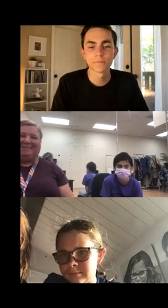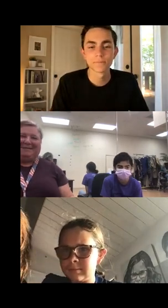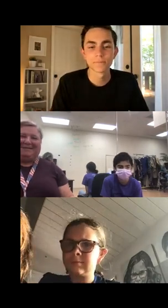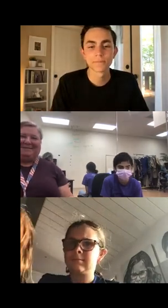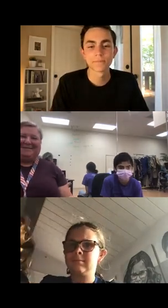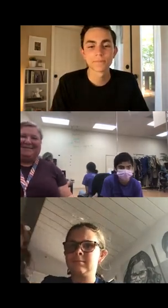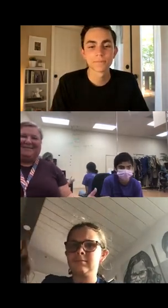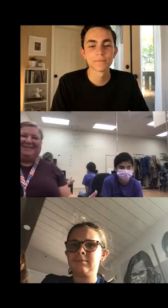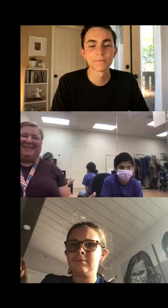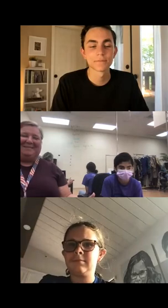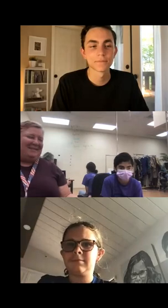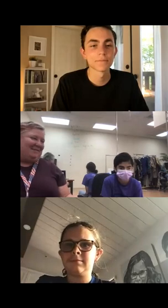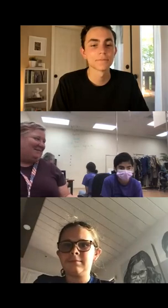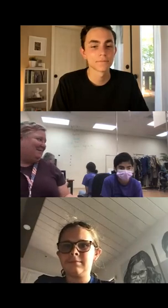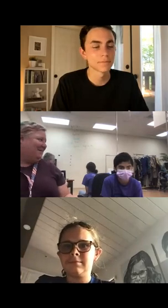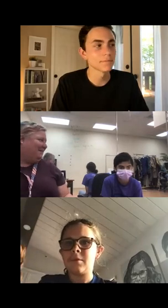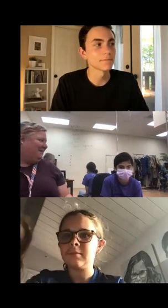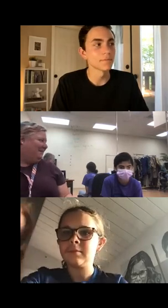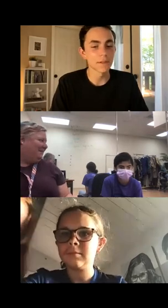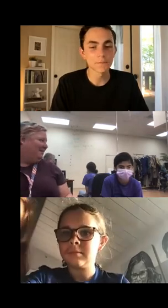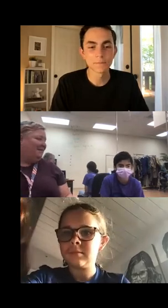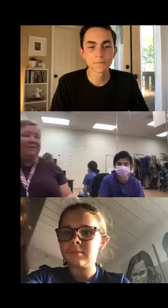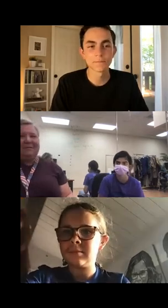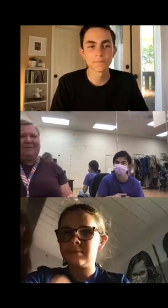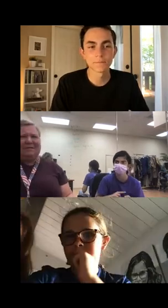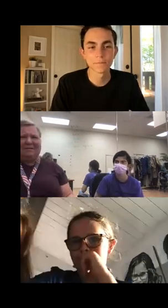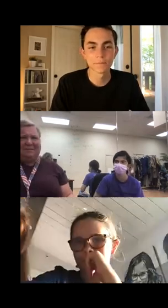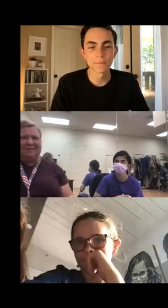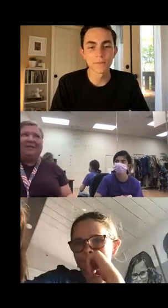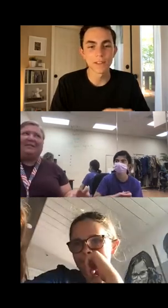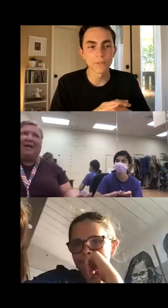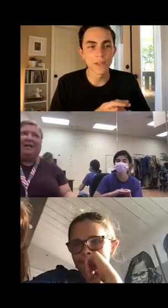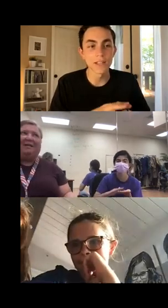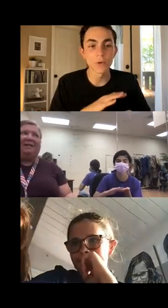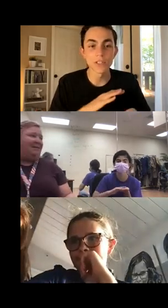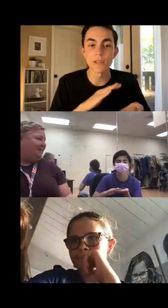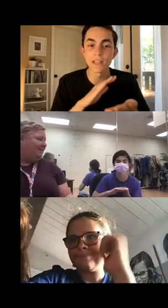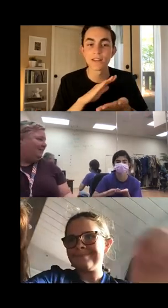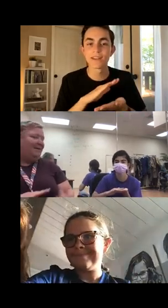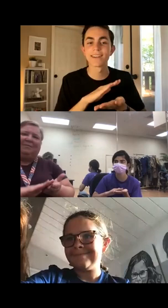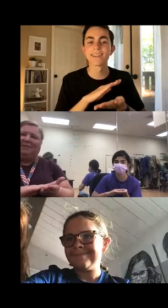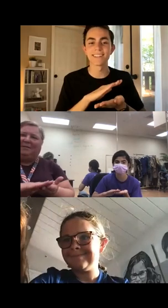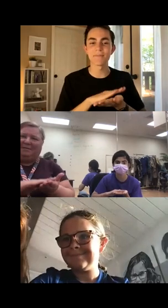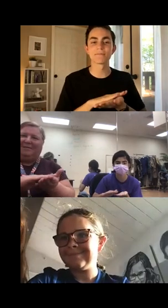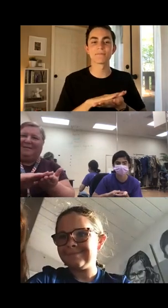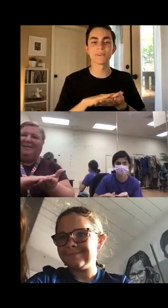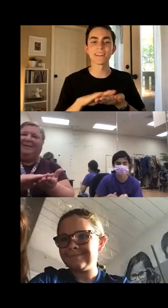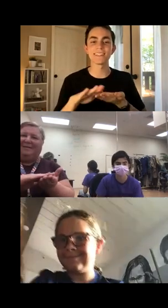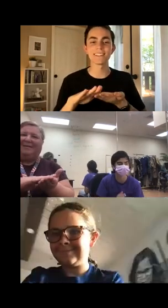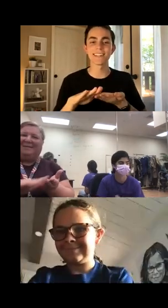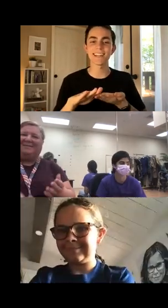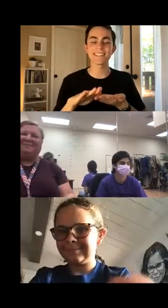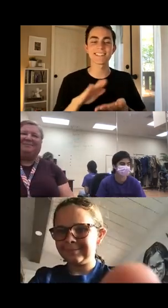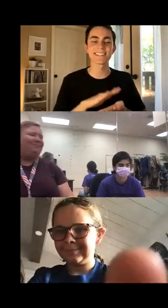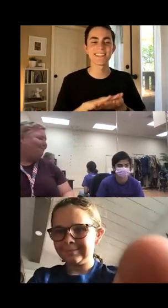Nice to meet you. Like, okay, what's that one? Oh, is it? No, And that's for that, it's going to be, oh, yeah. yep,